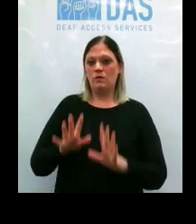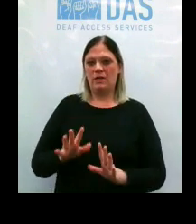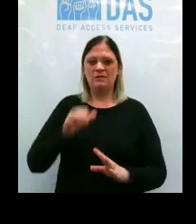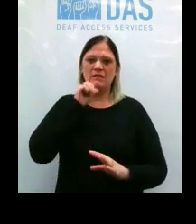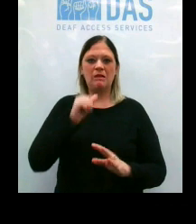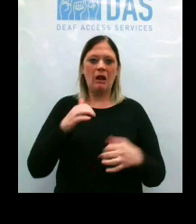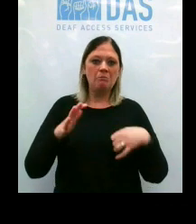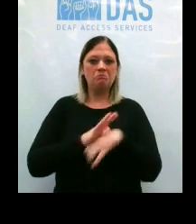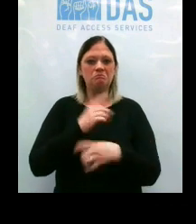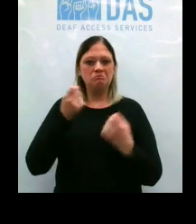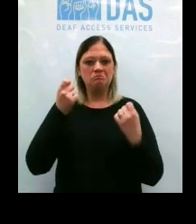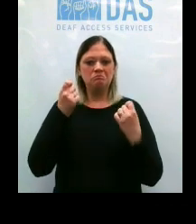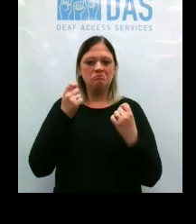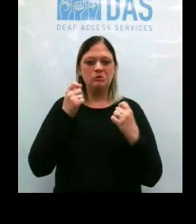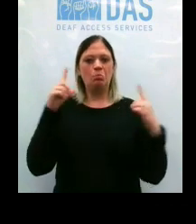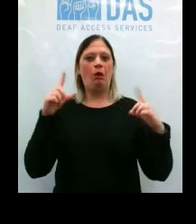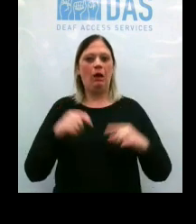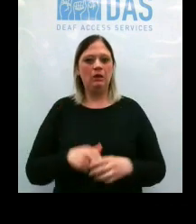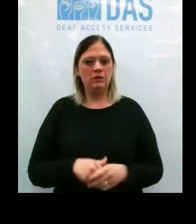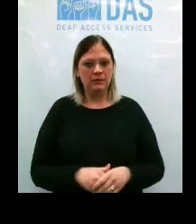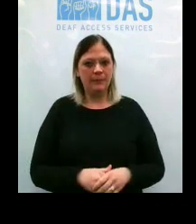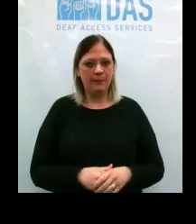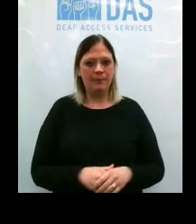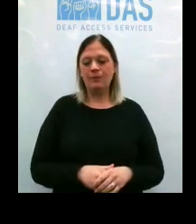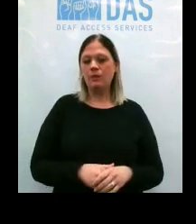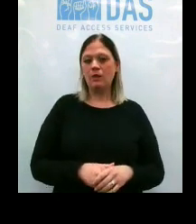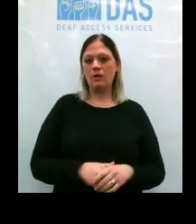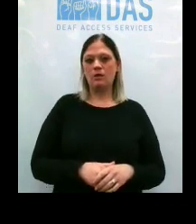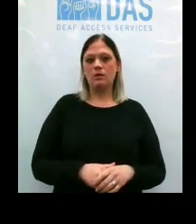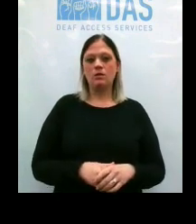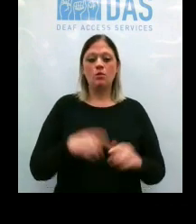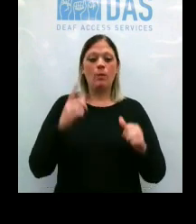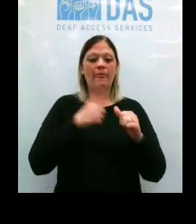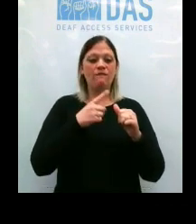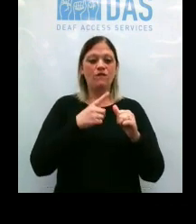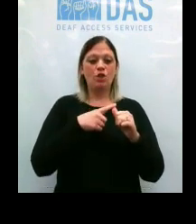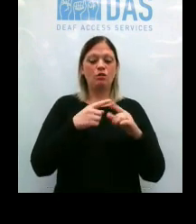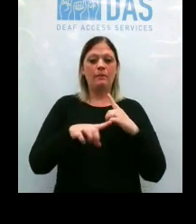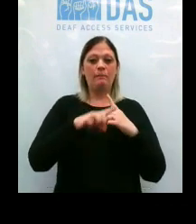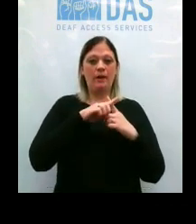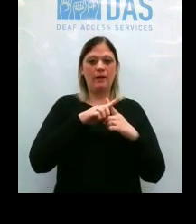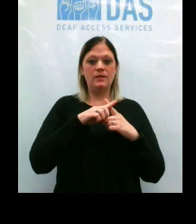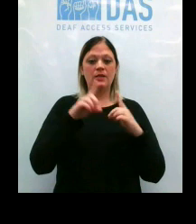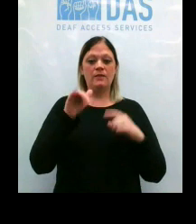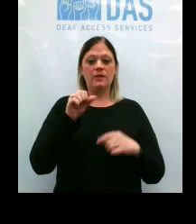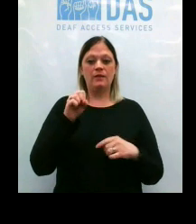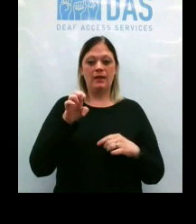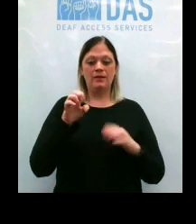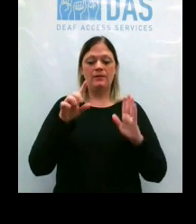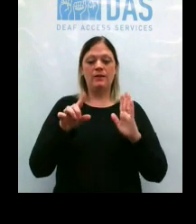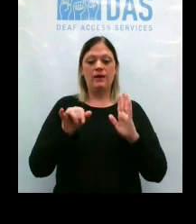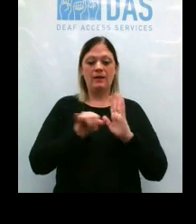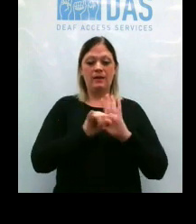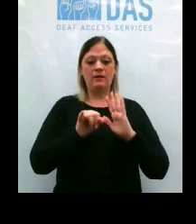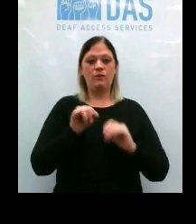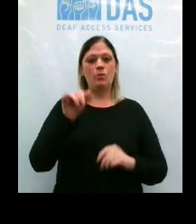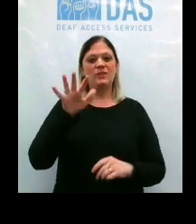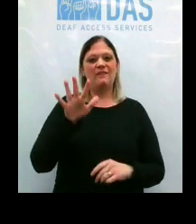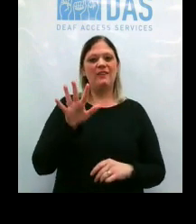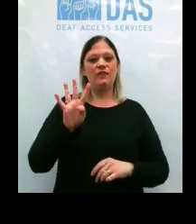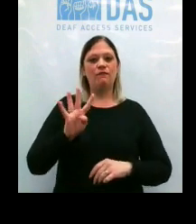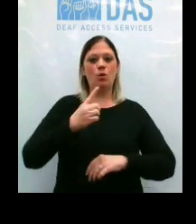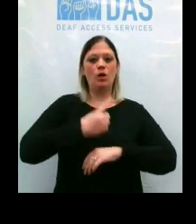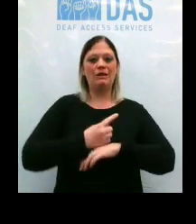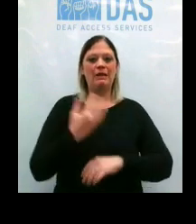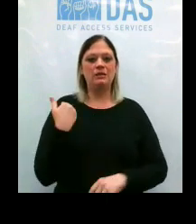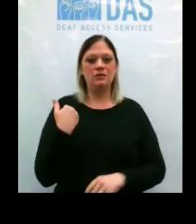people. Just to give you an idea, the first positive case we identified in Erie County was only 54 days ago.